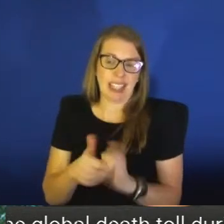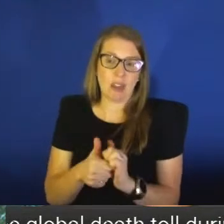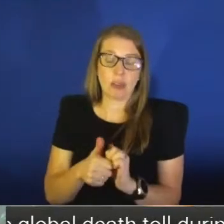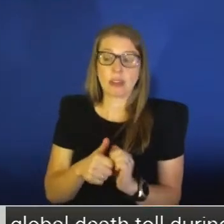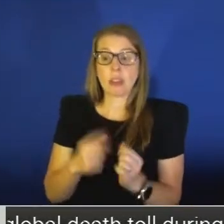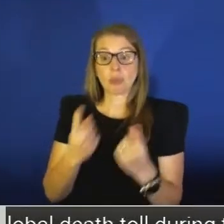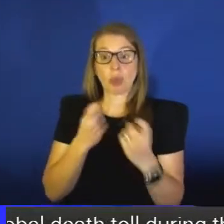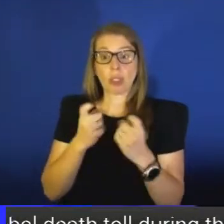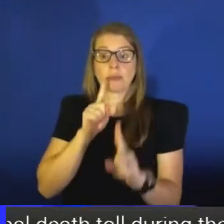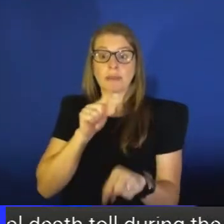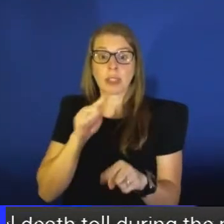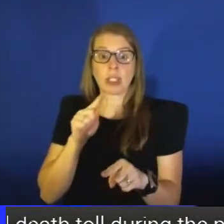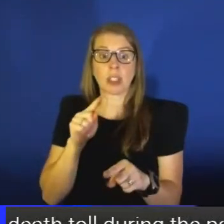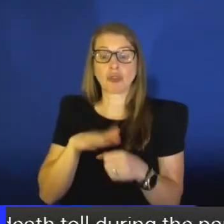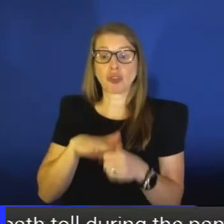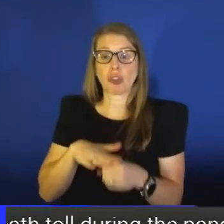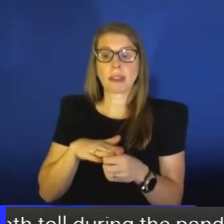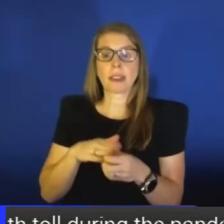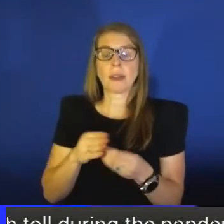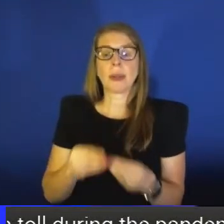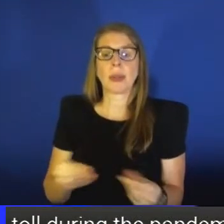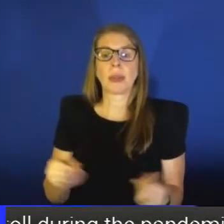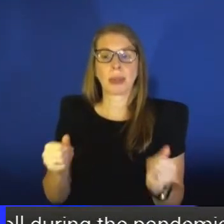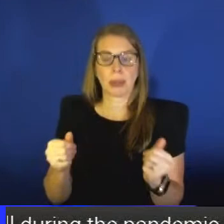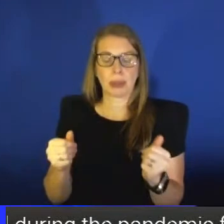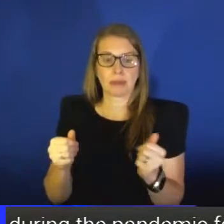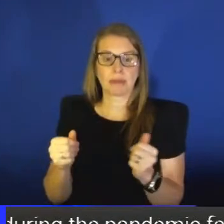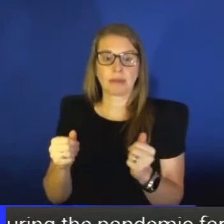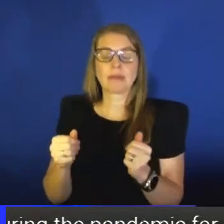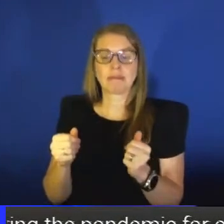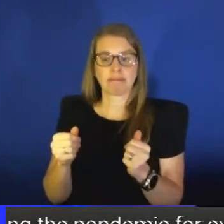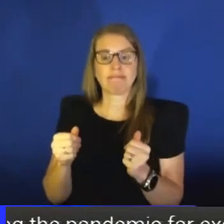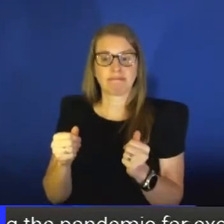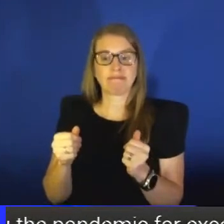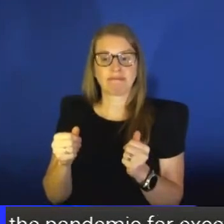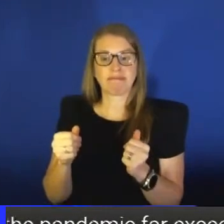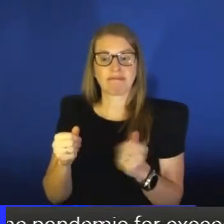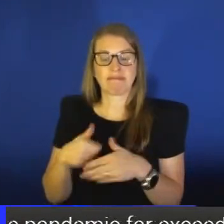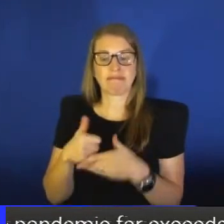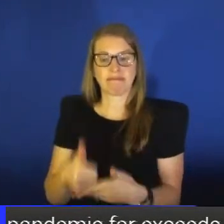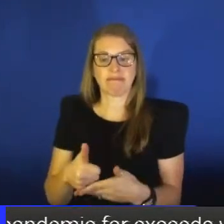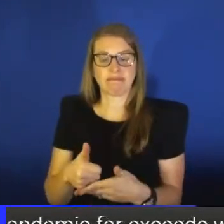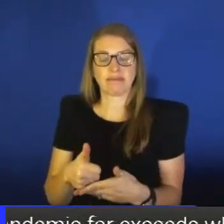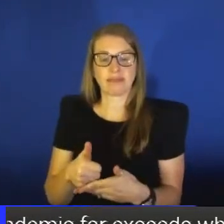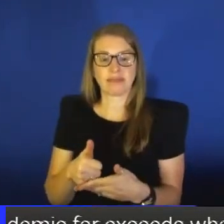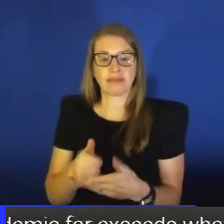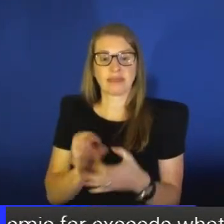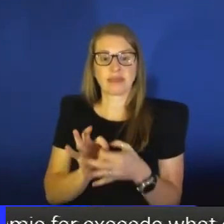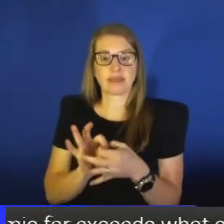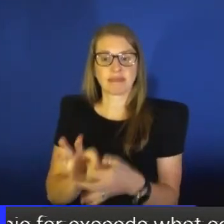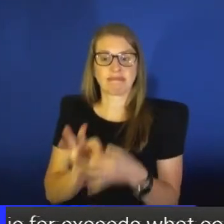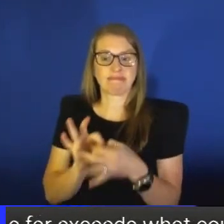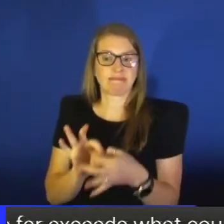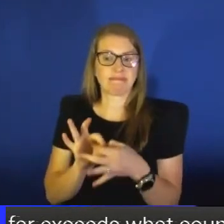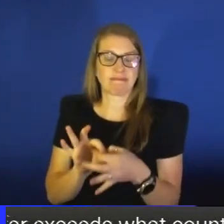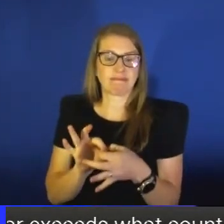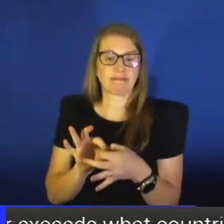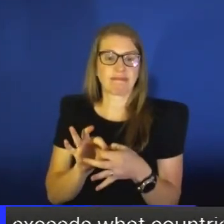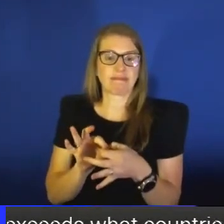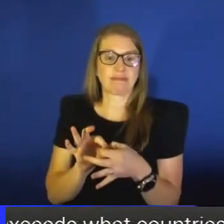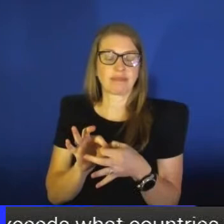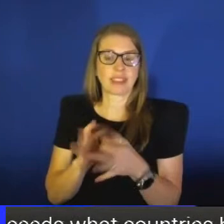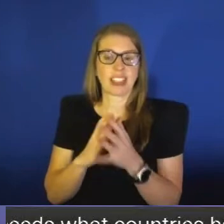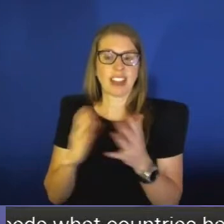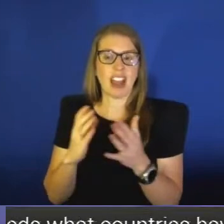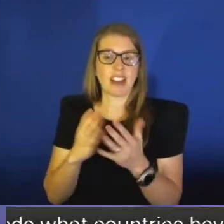relieve stress, and I just think there's sometimes the connection to a lot of aspects in healthcare. I don't